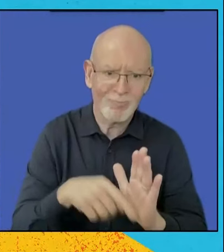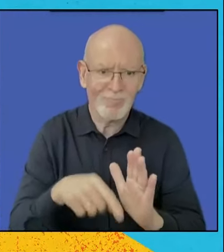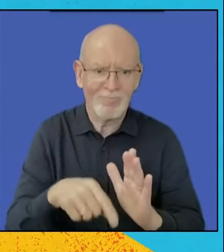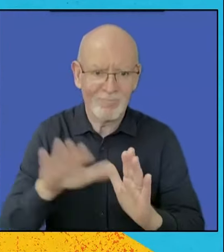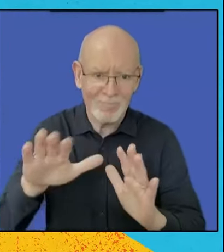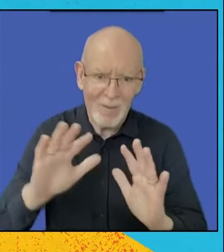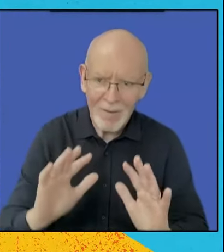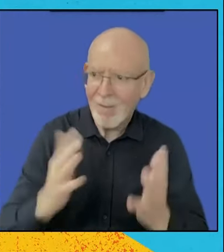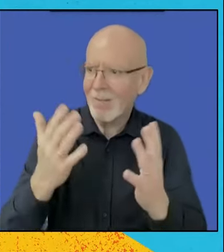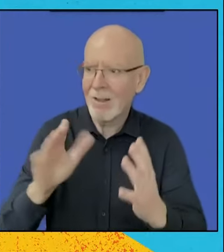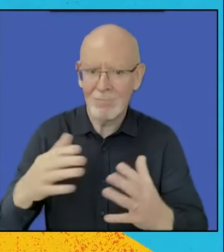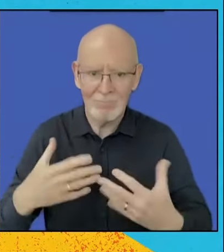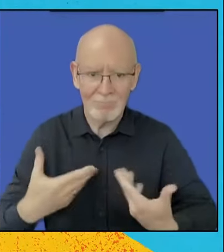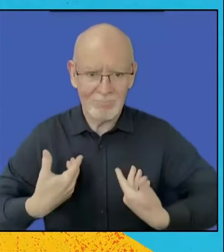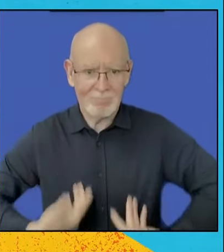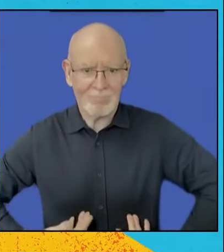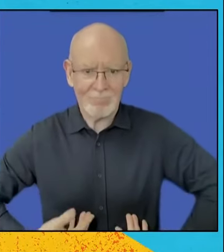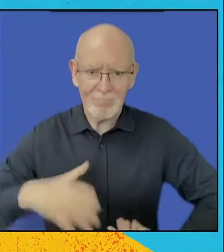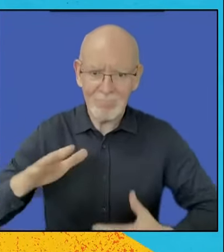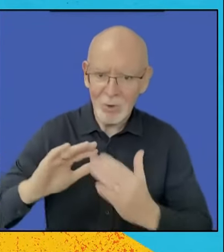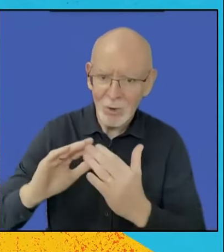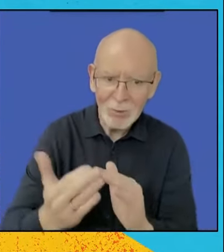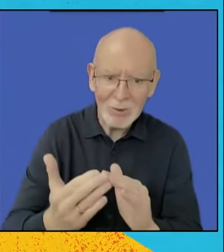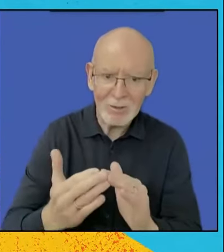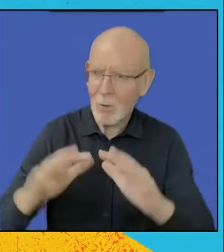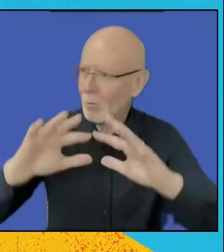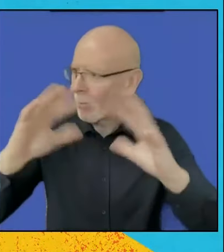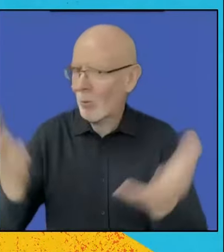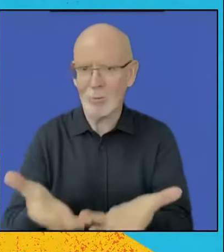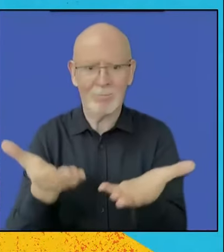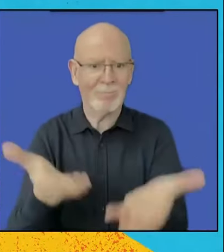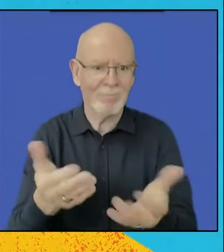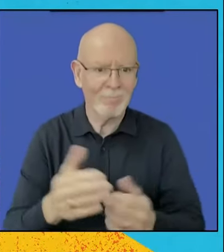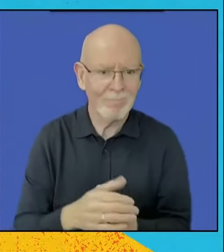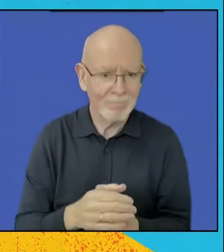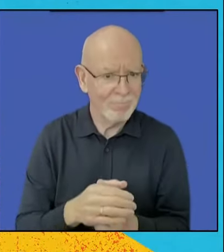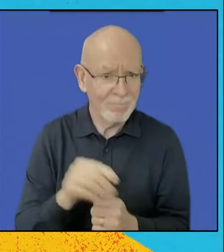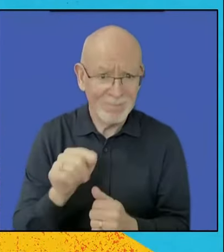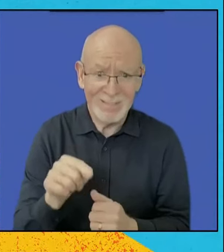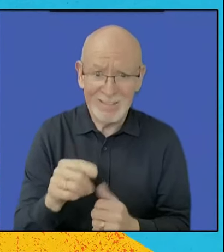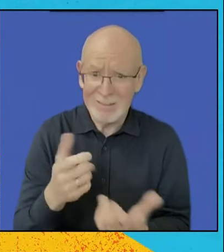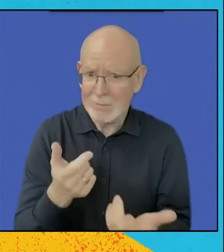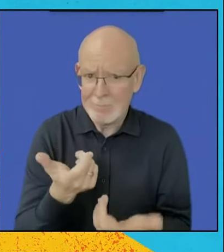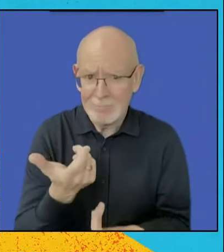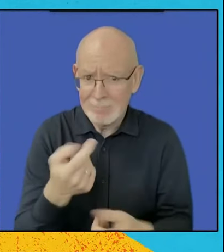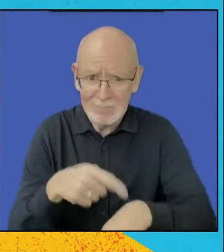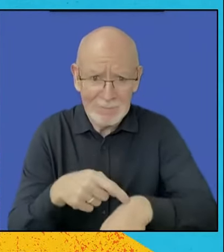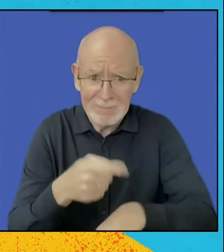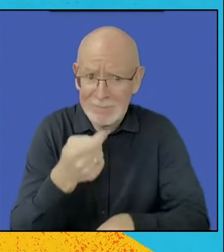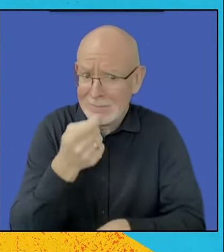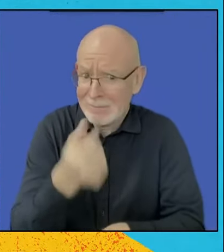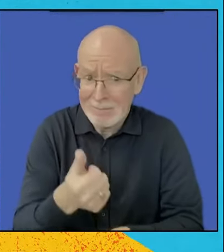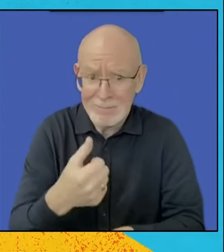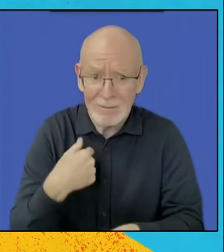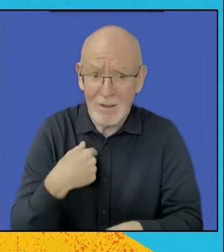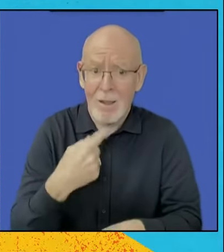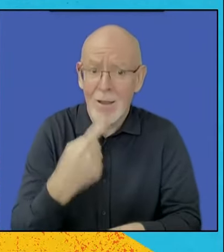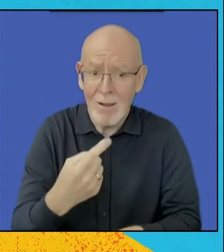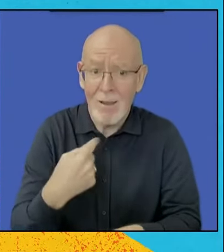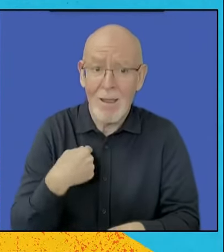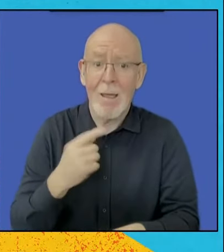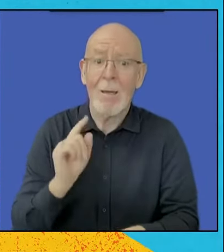this historic moment. This is a historic moment because after 3 challenging years of battling